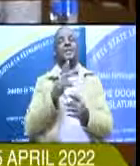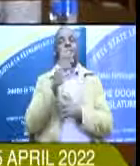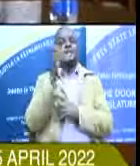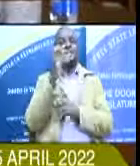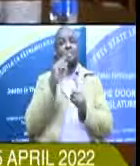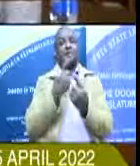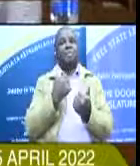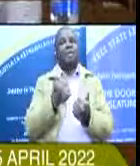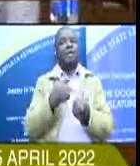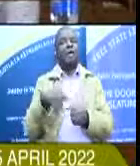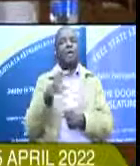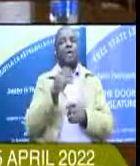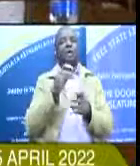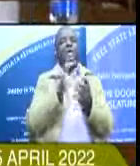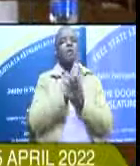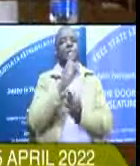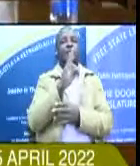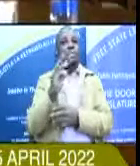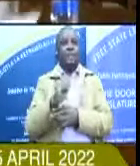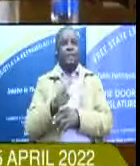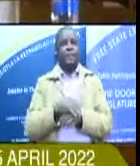State, amounting to